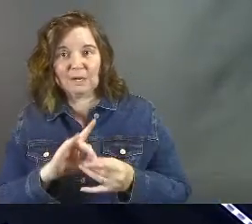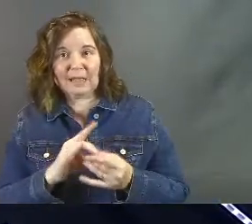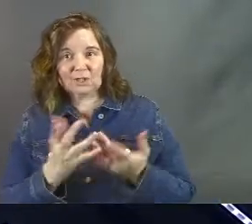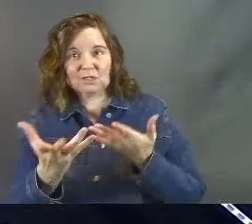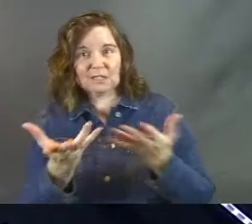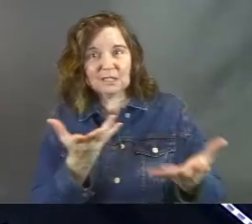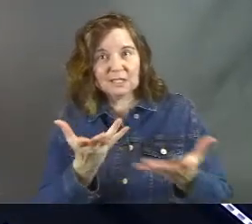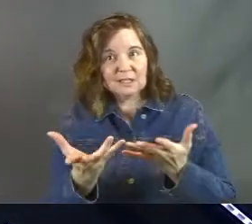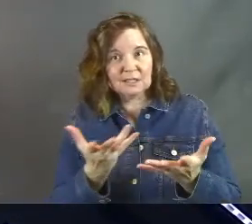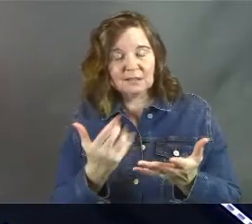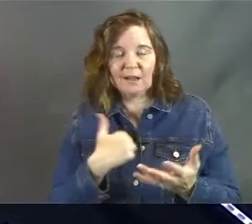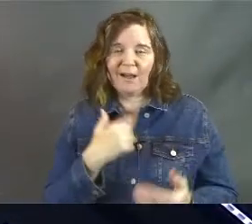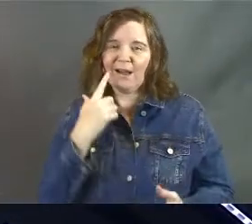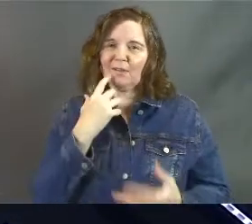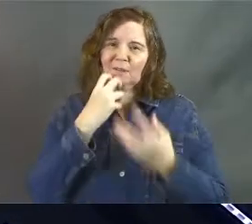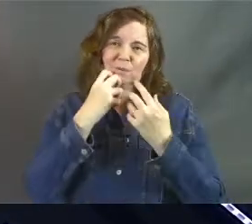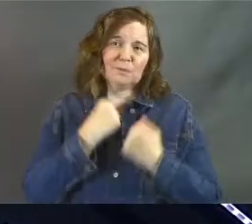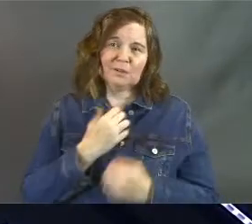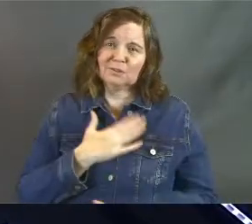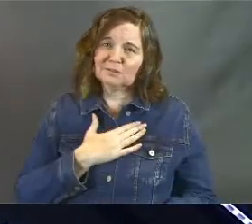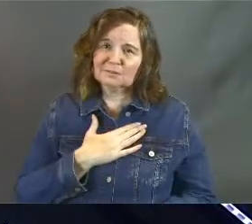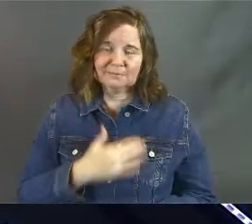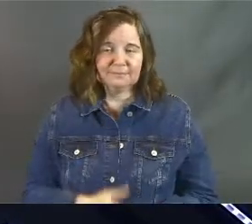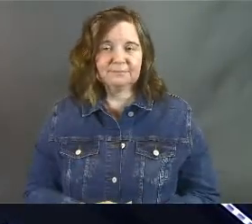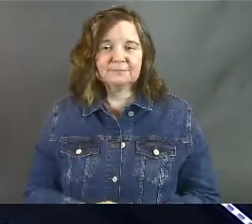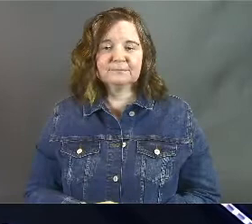relationally, I thought that was precious.